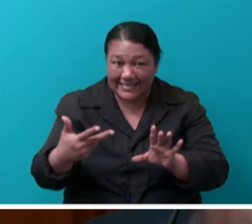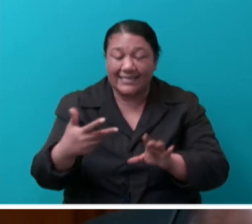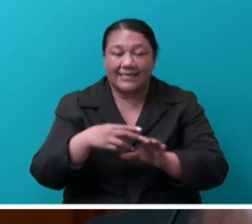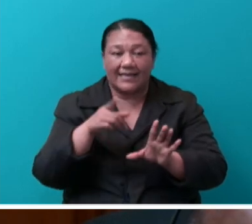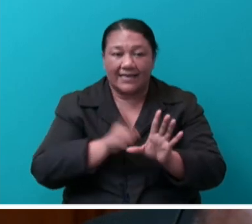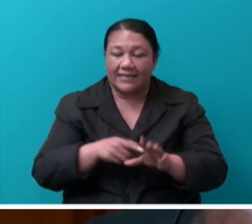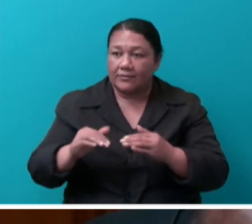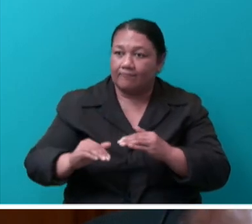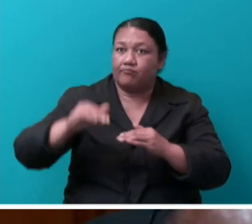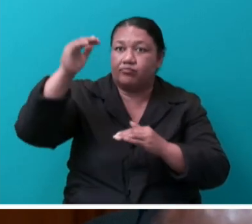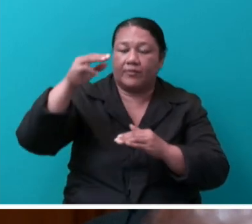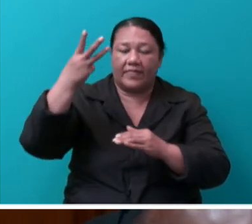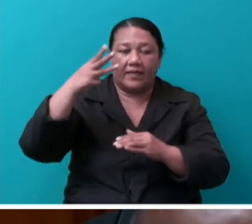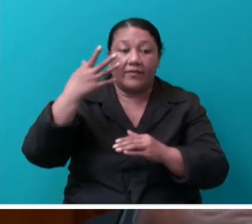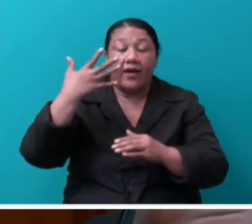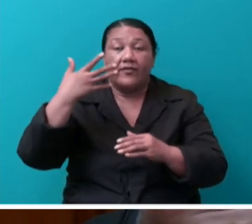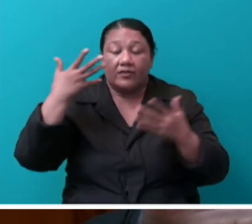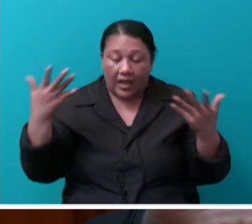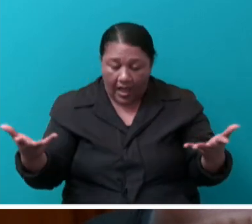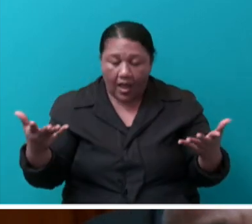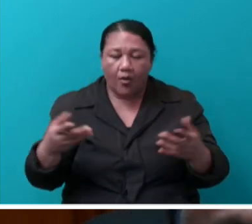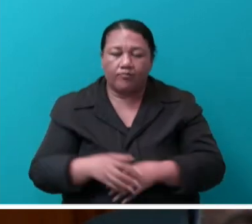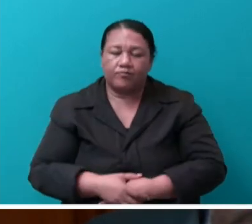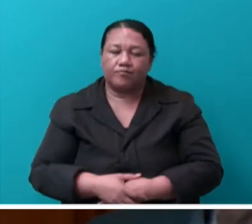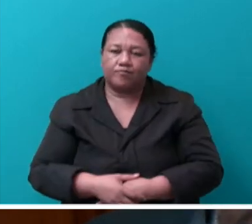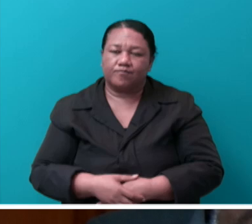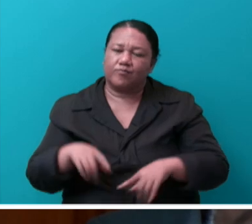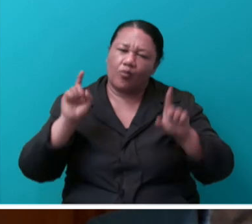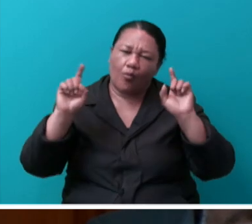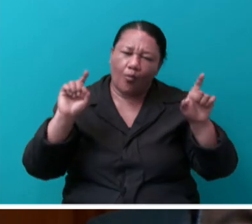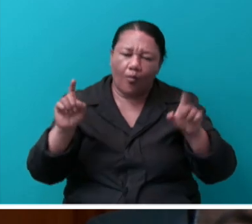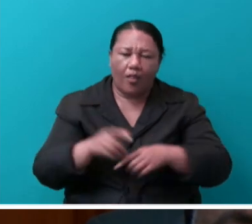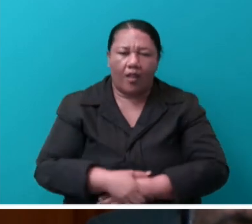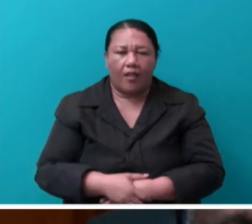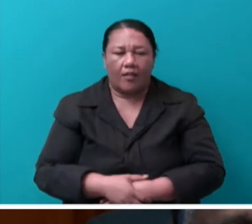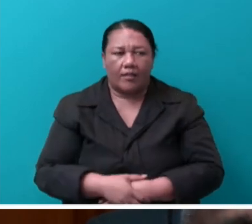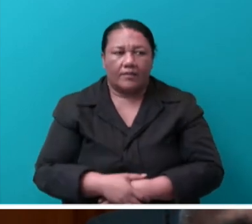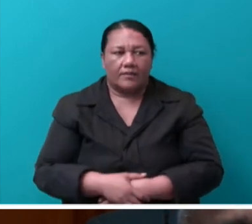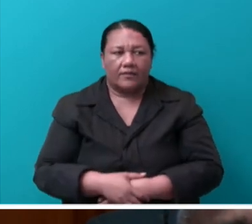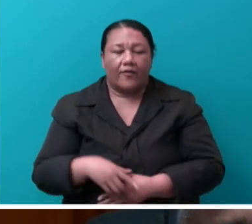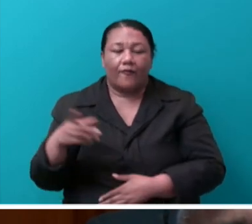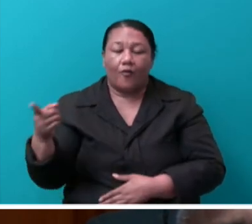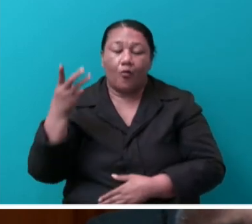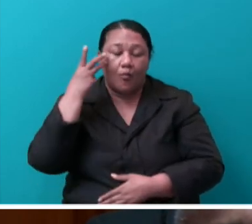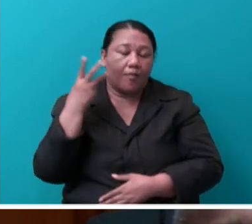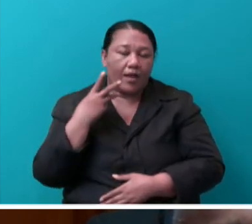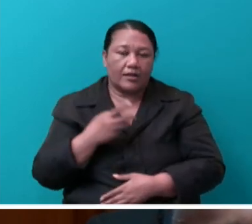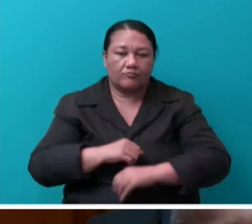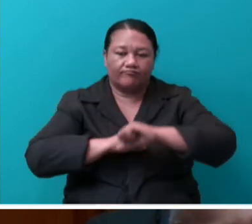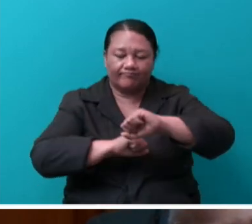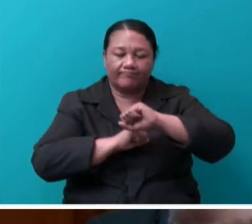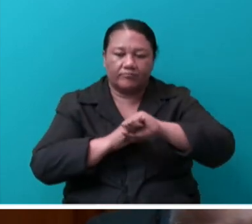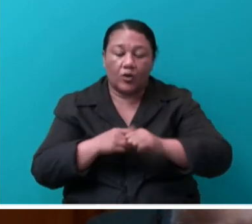of December. This is to gather insights from our young women on how gender-based violence or how violence